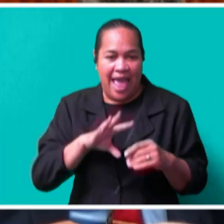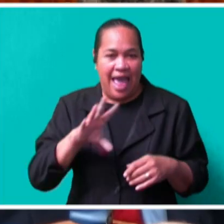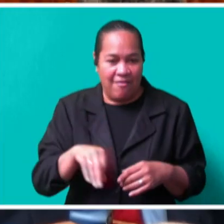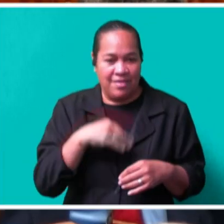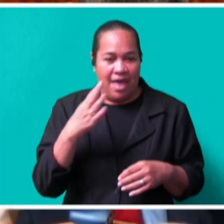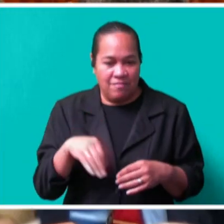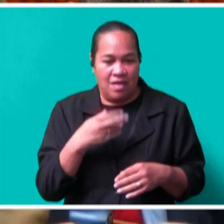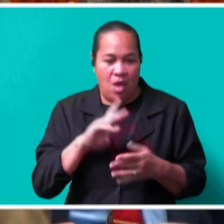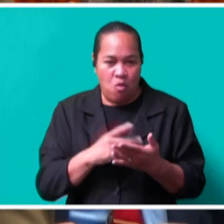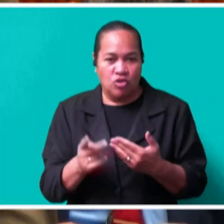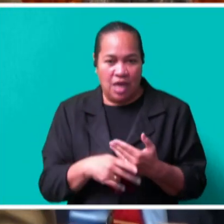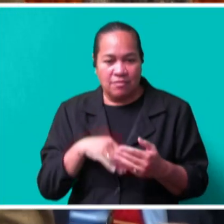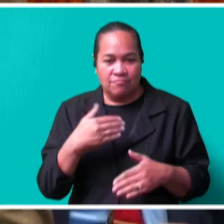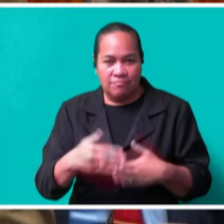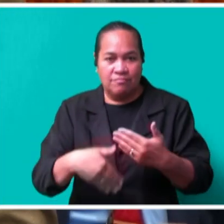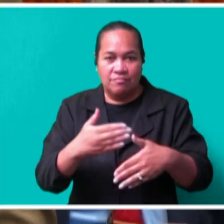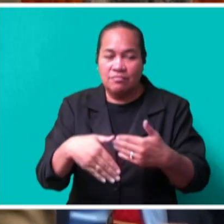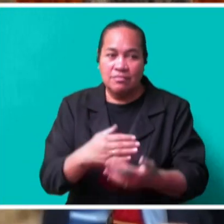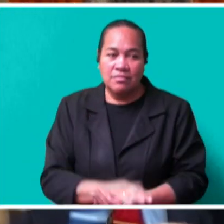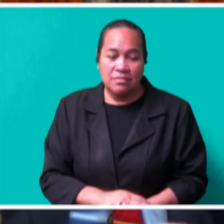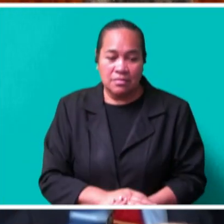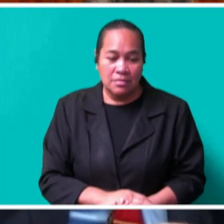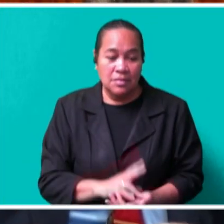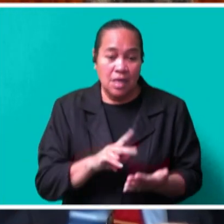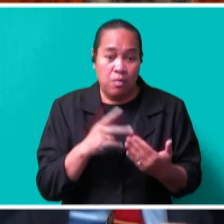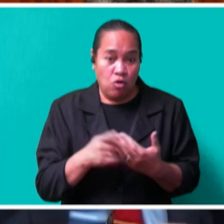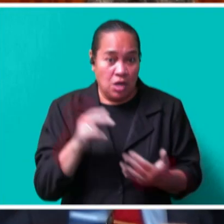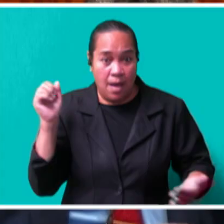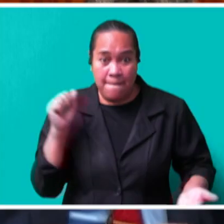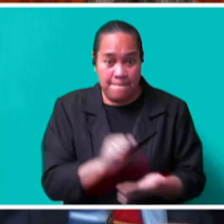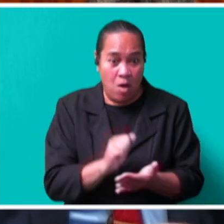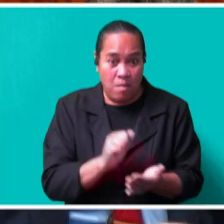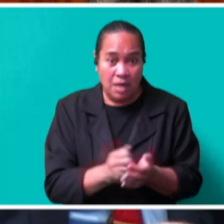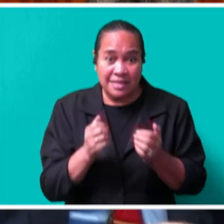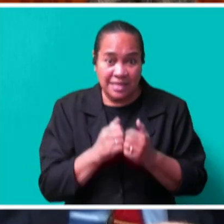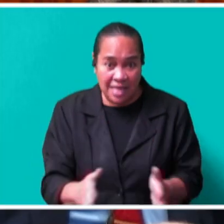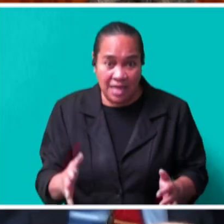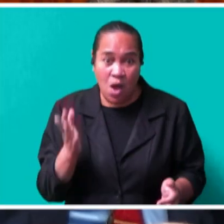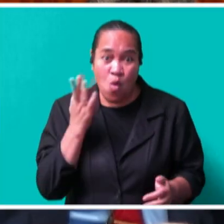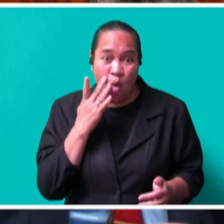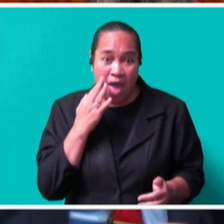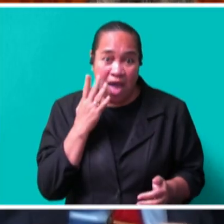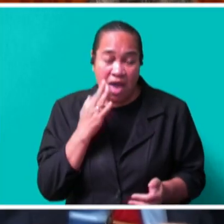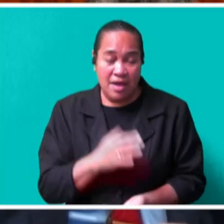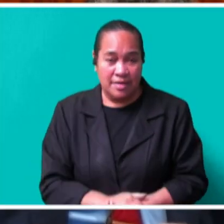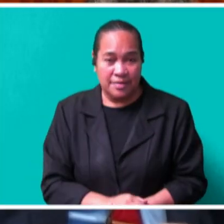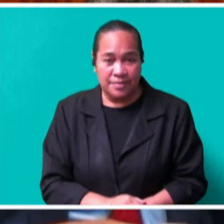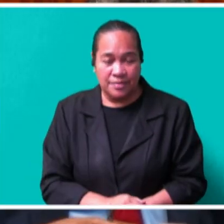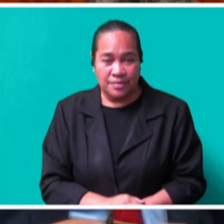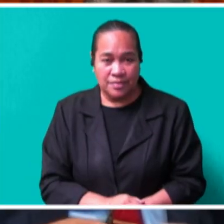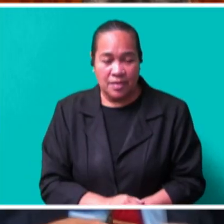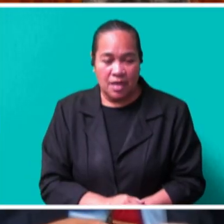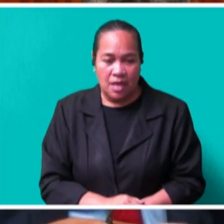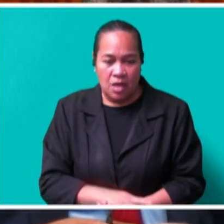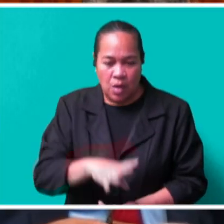on the ground. The project proper, meaning the start of the full implementation work, is